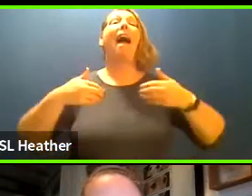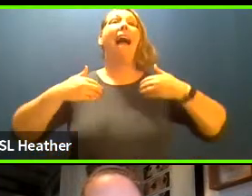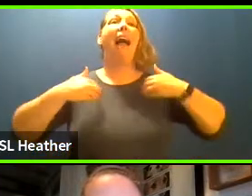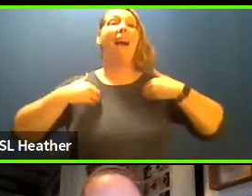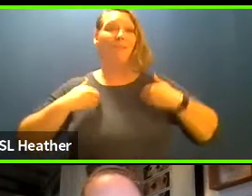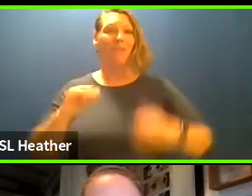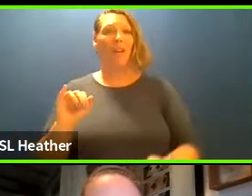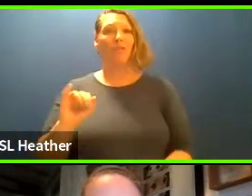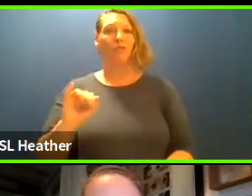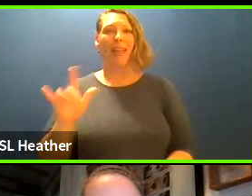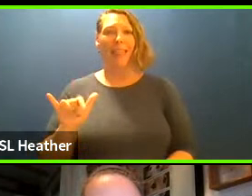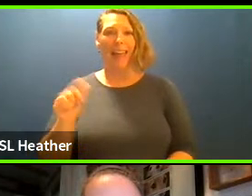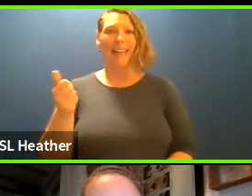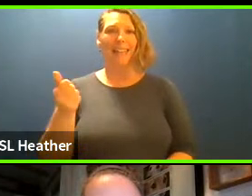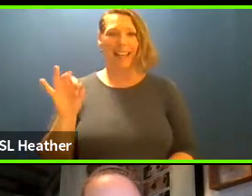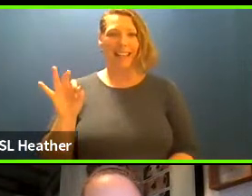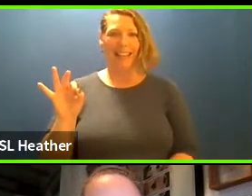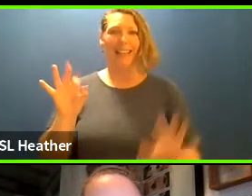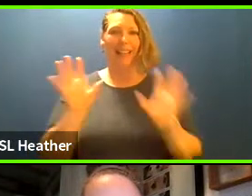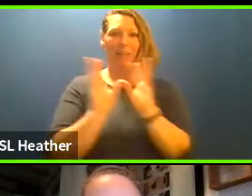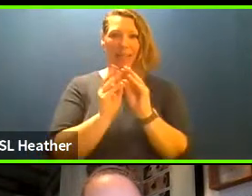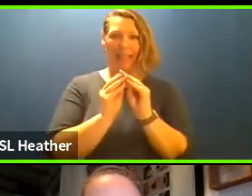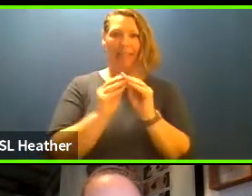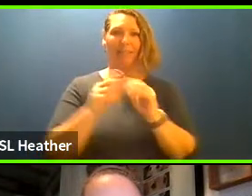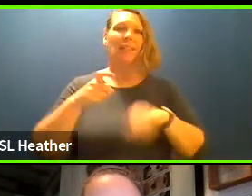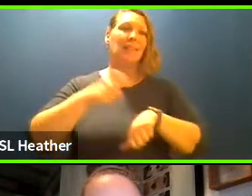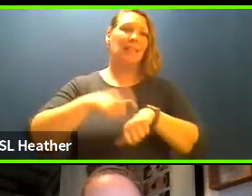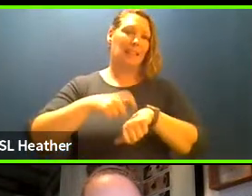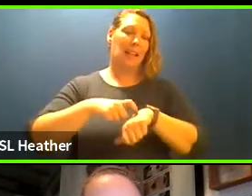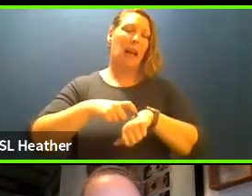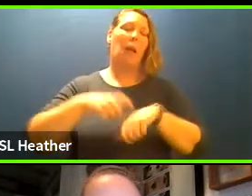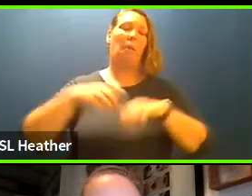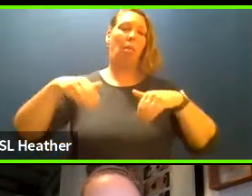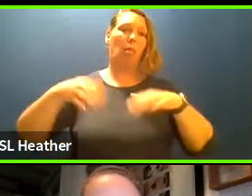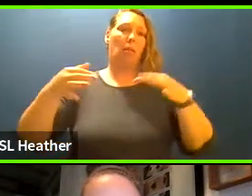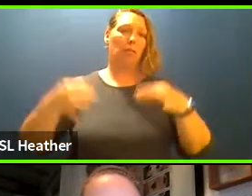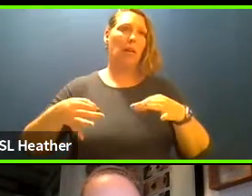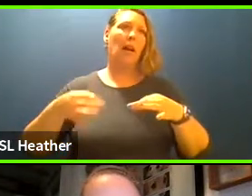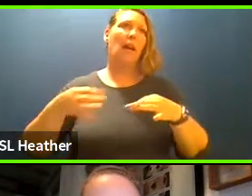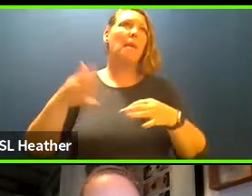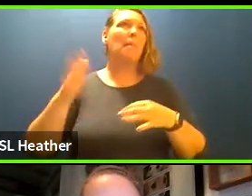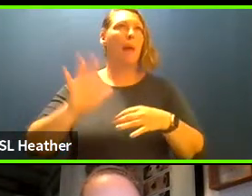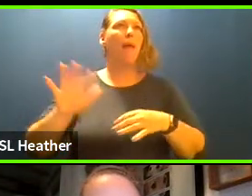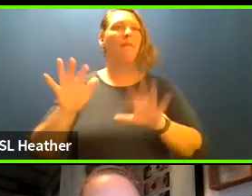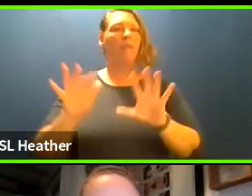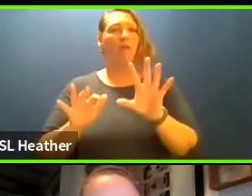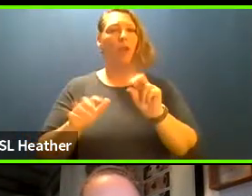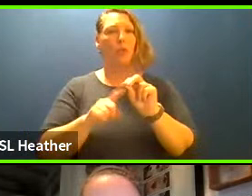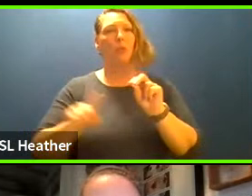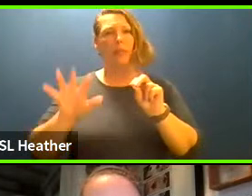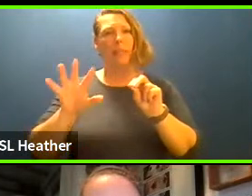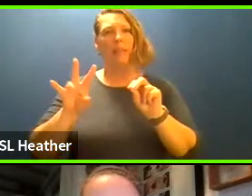July 19th meeting, and the time is tentatively set for 5:30 to 7:30.